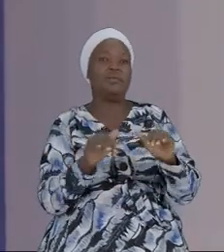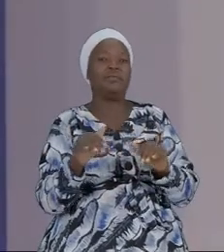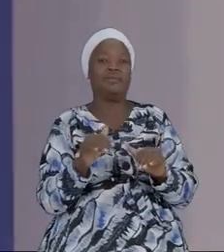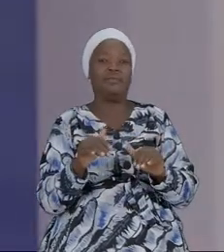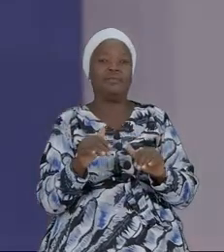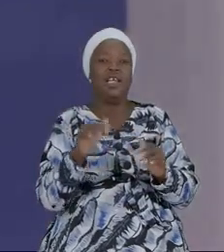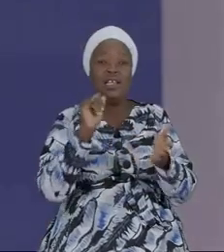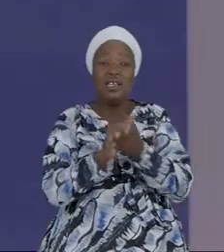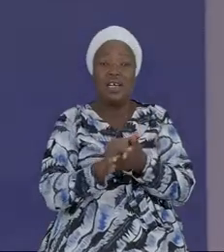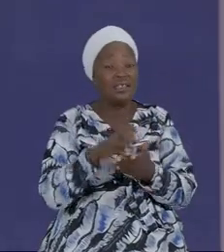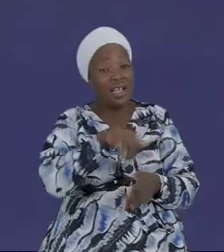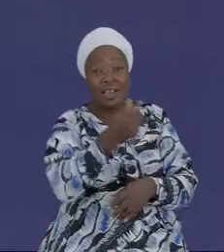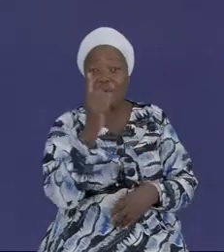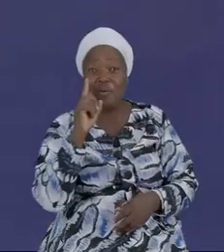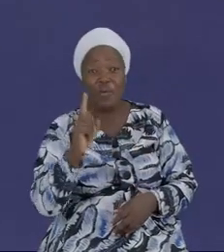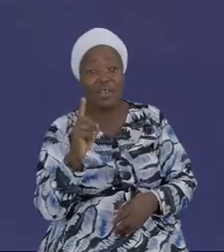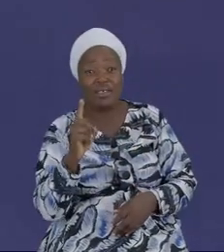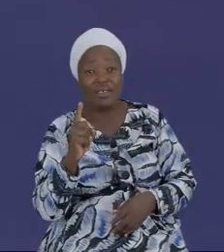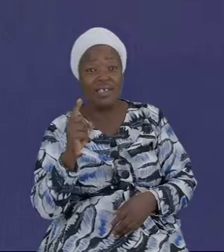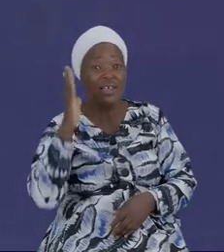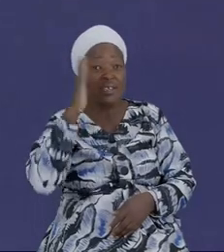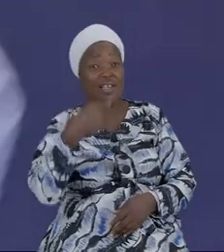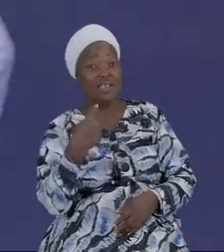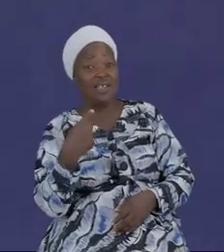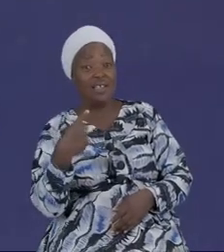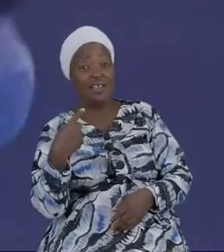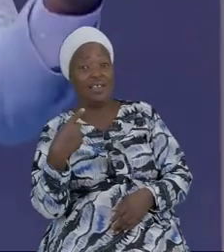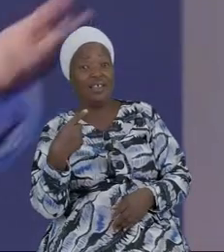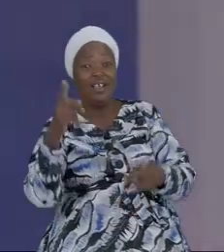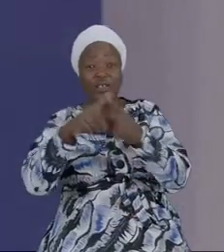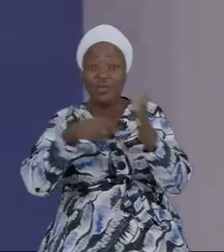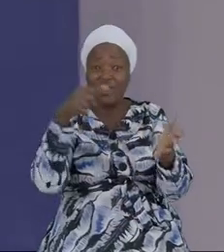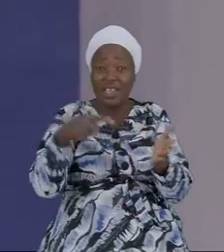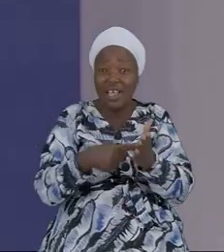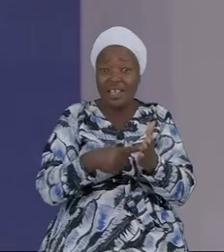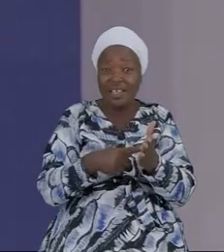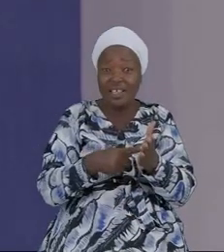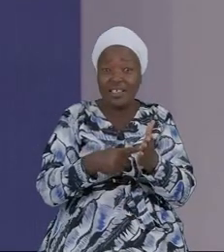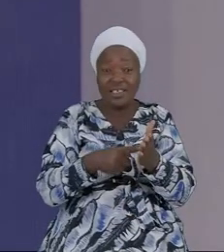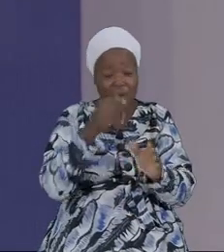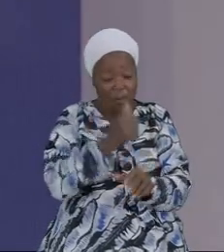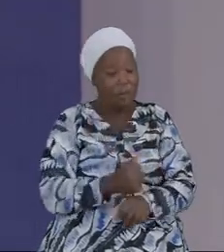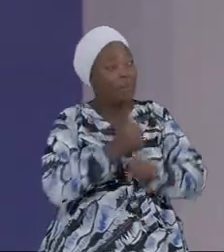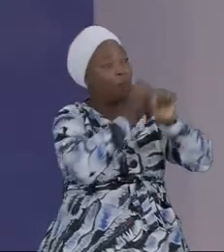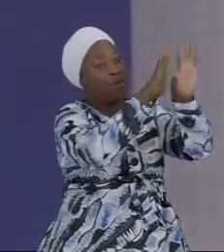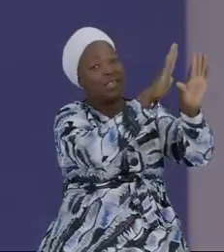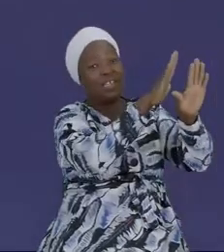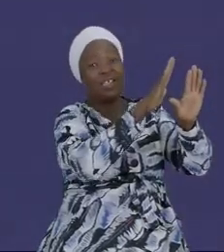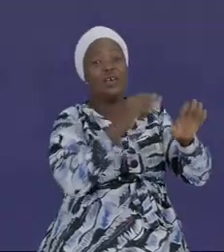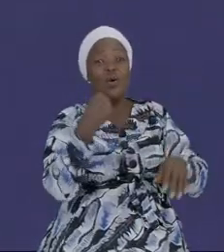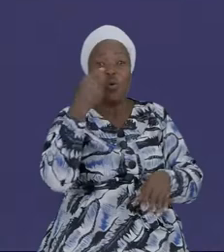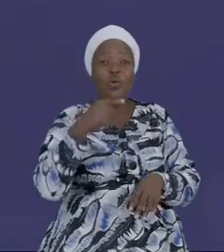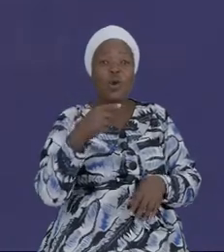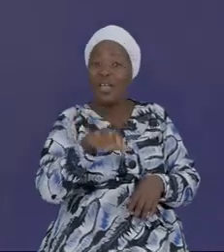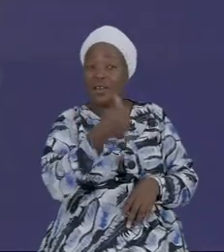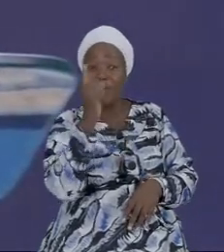That whosoever shall say unto this mountain,